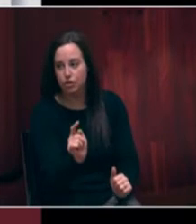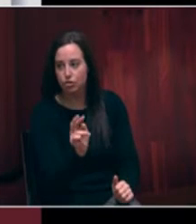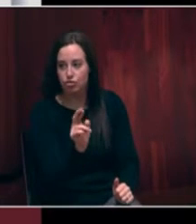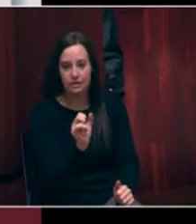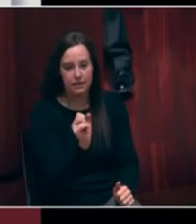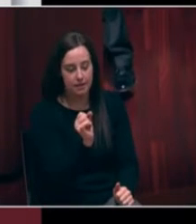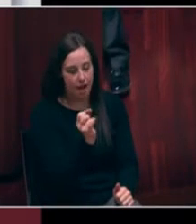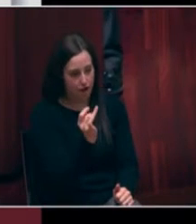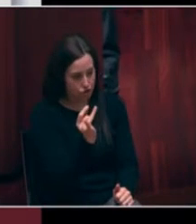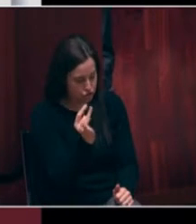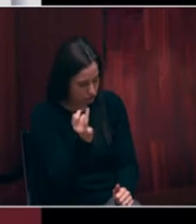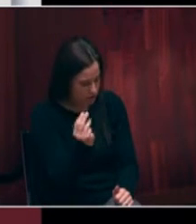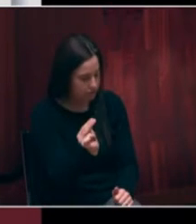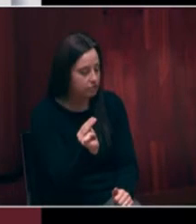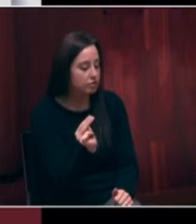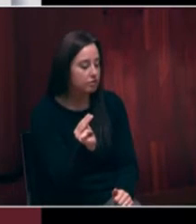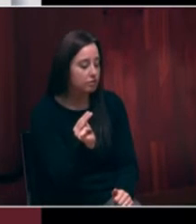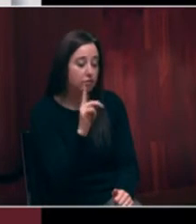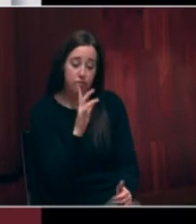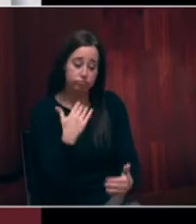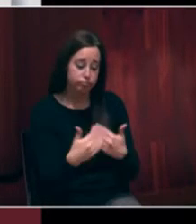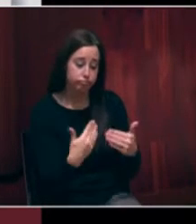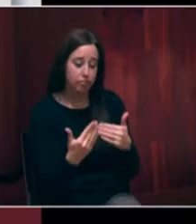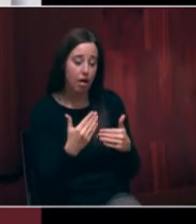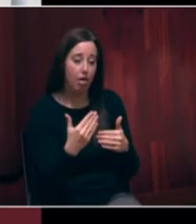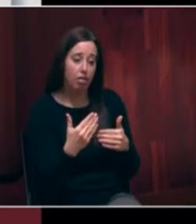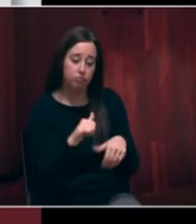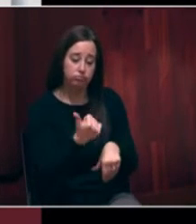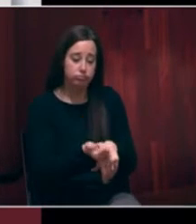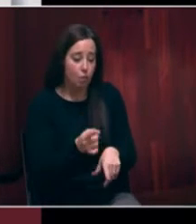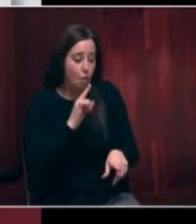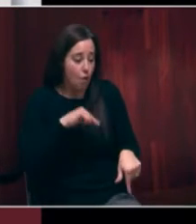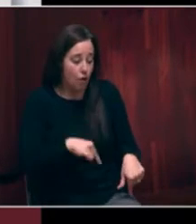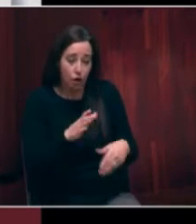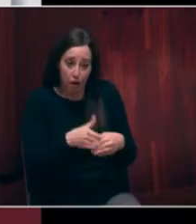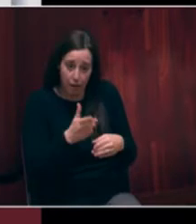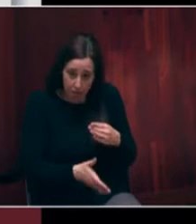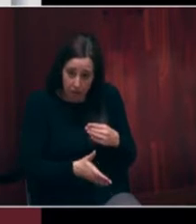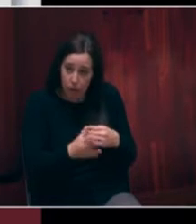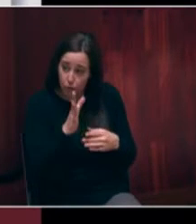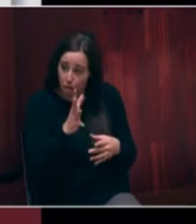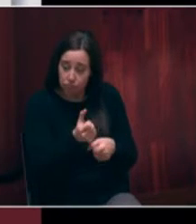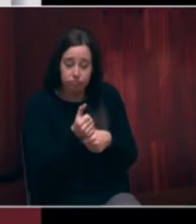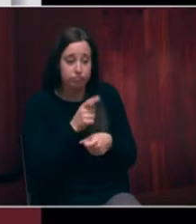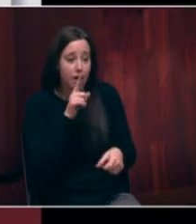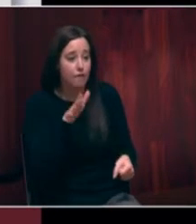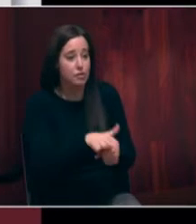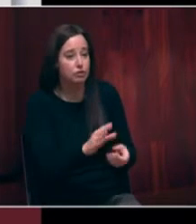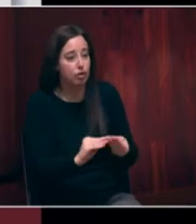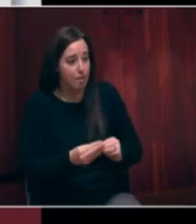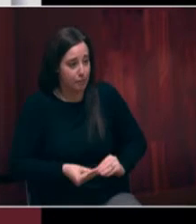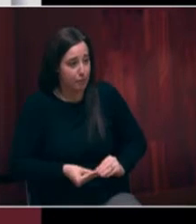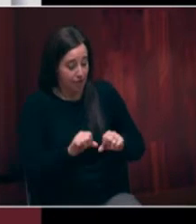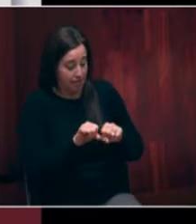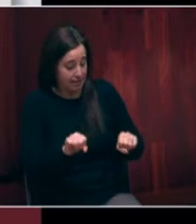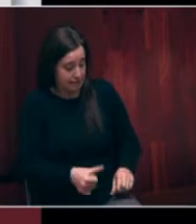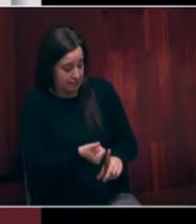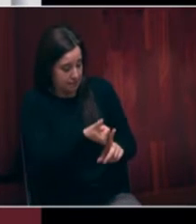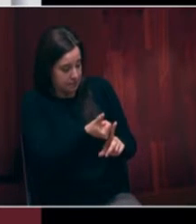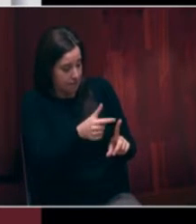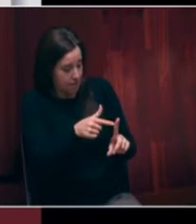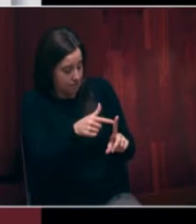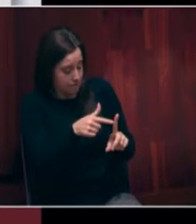You'll then process, place your order, right? That completes it. You'll get a confirmation. What the system is then doing is